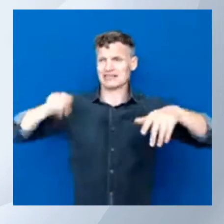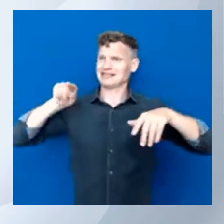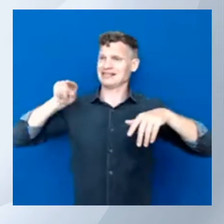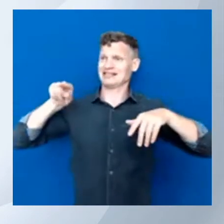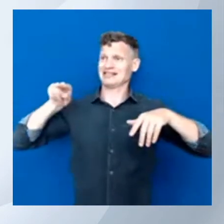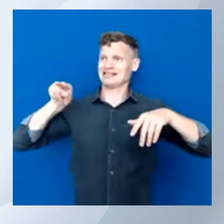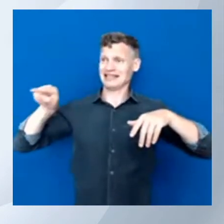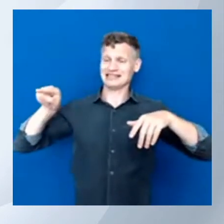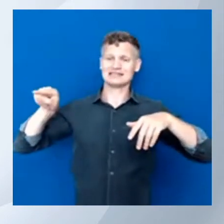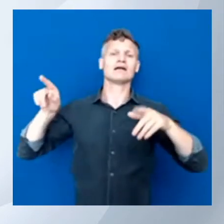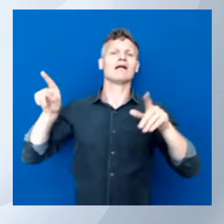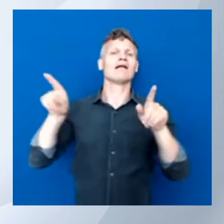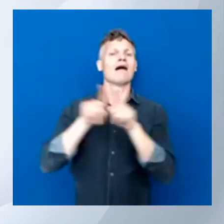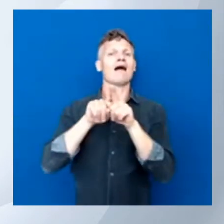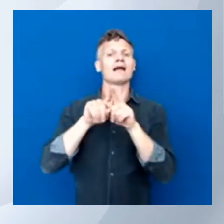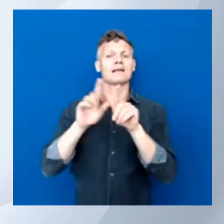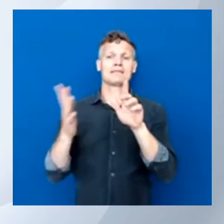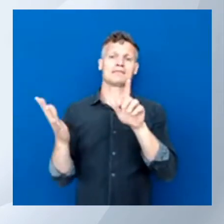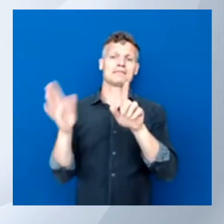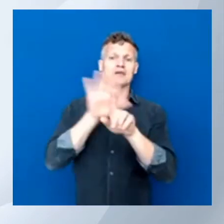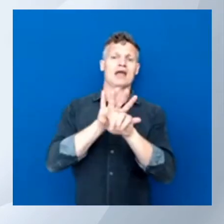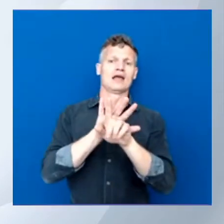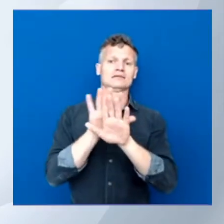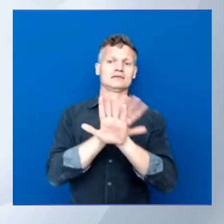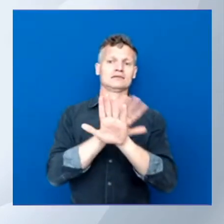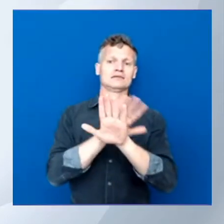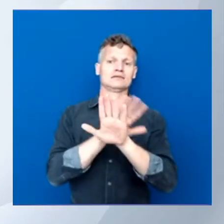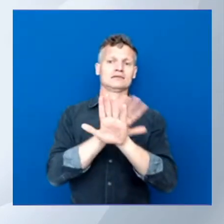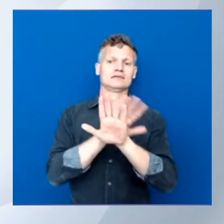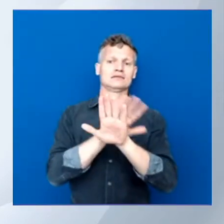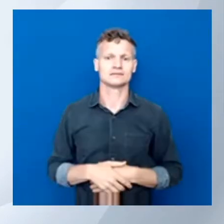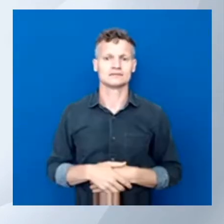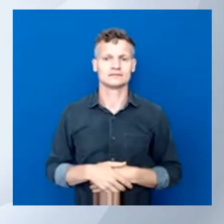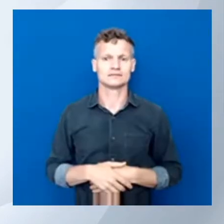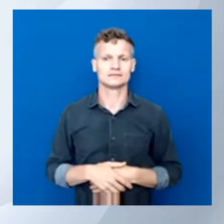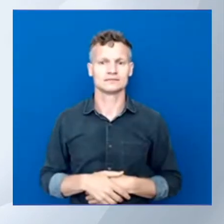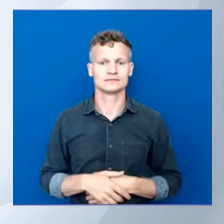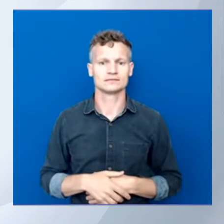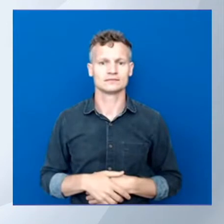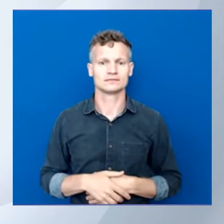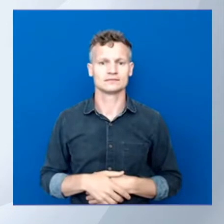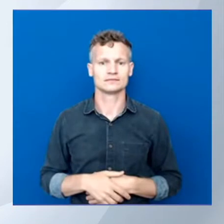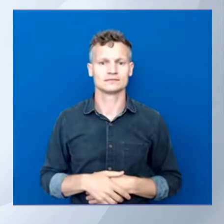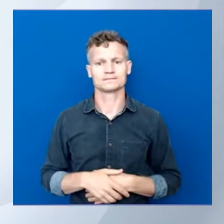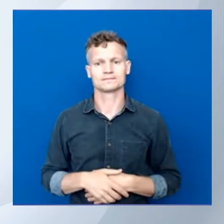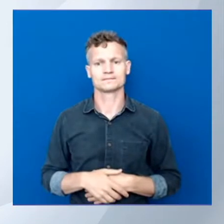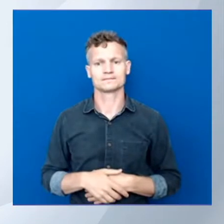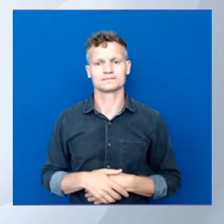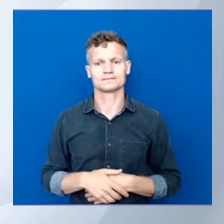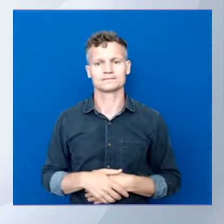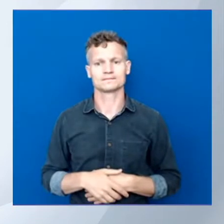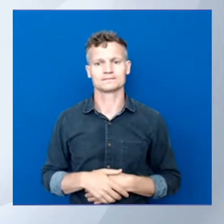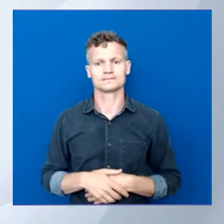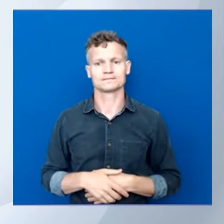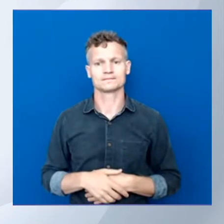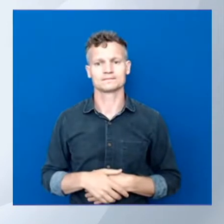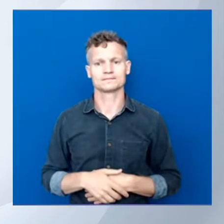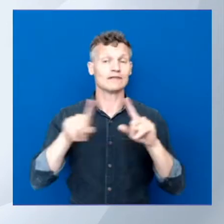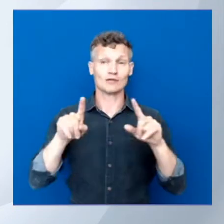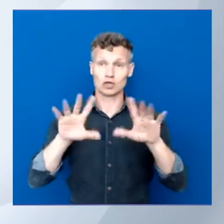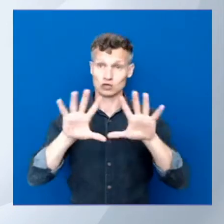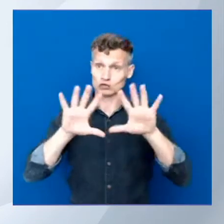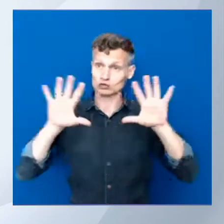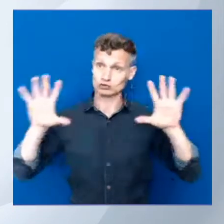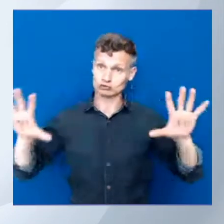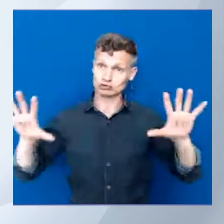So that's all great. You have two different regions set up. You can handle deployments to each one, and you can choose to